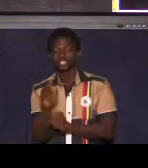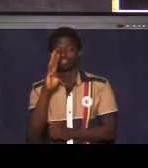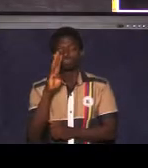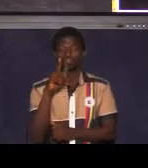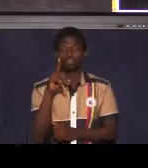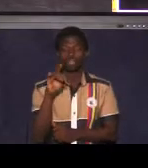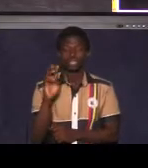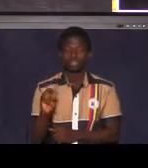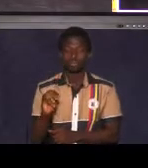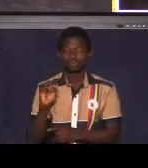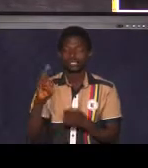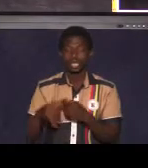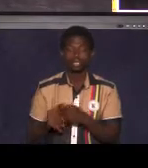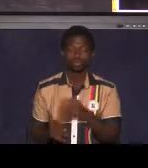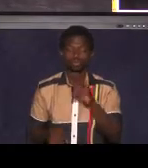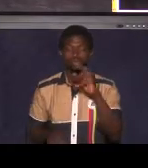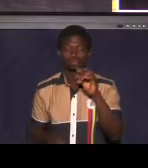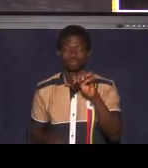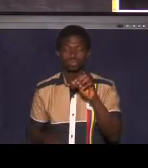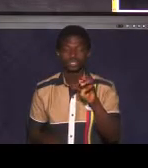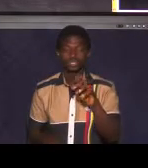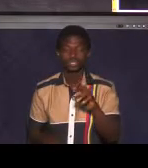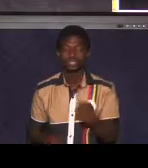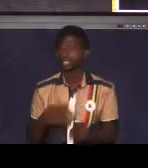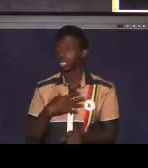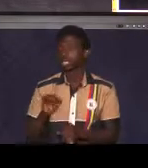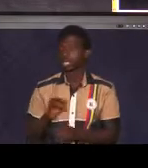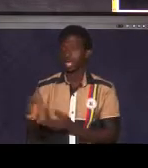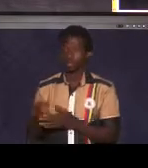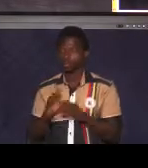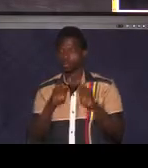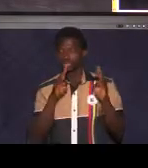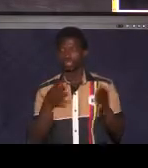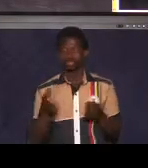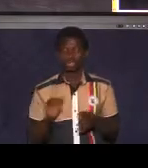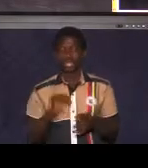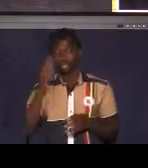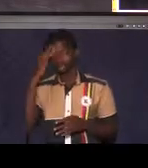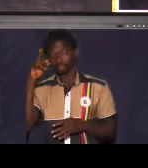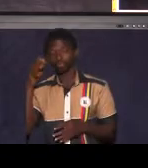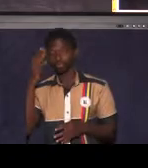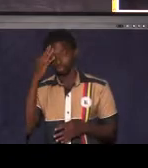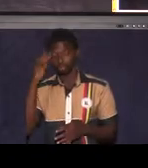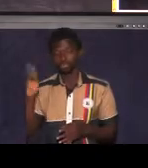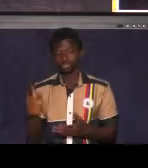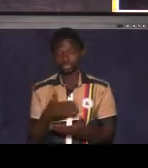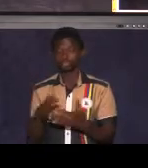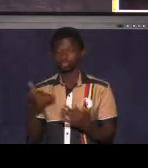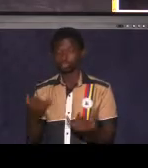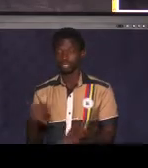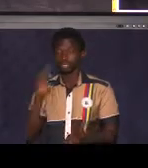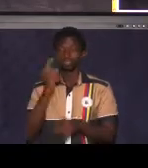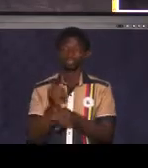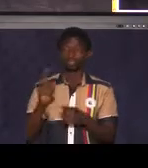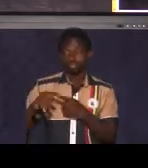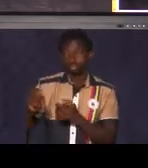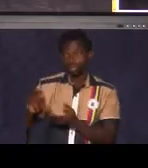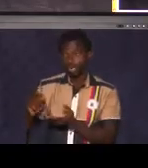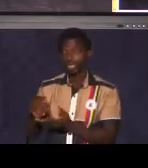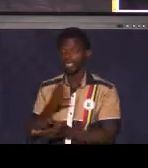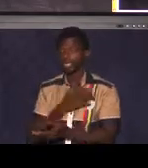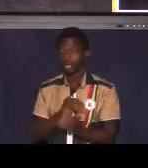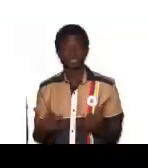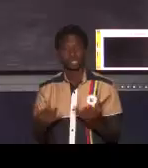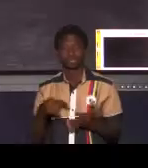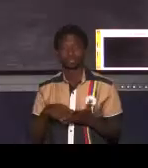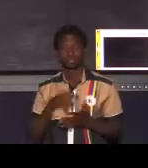4 kilometers to meters. And I've brought the table here, although I know that you know the song now, so you just write it down and put 10, 10